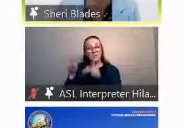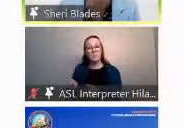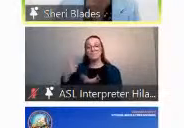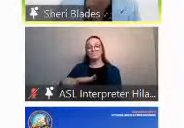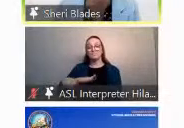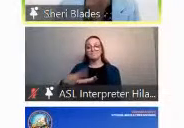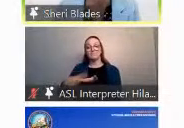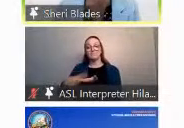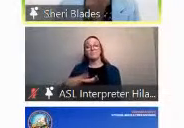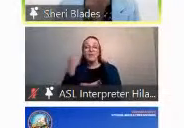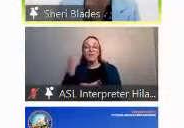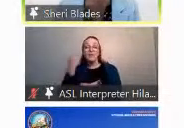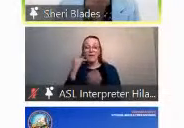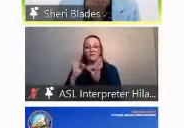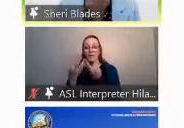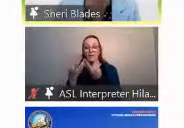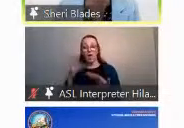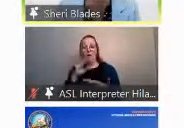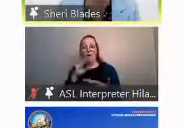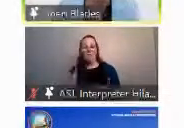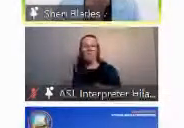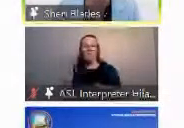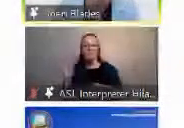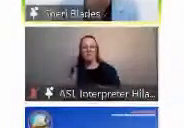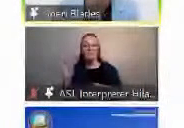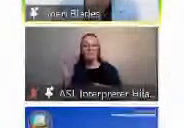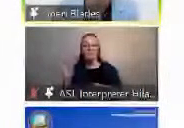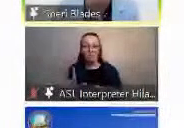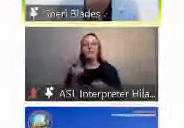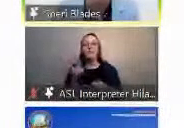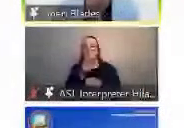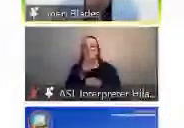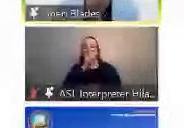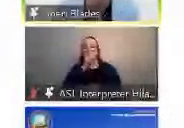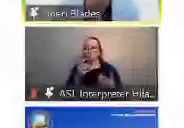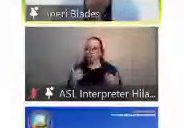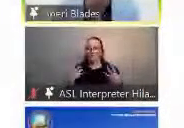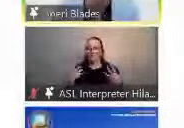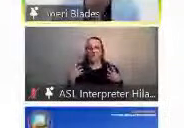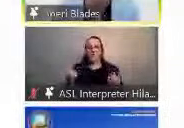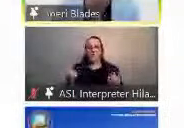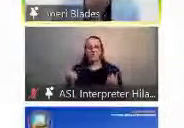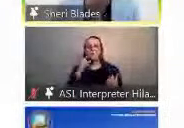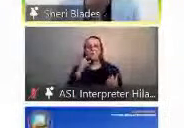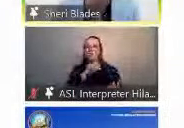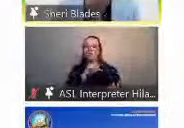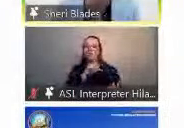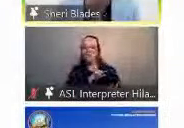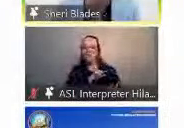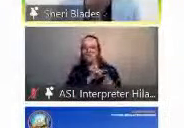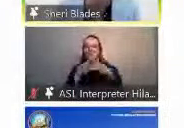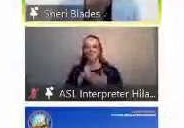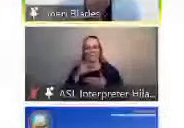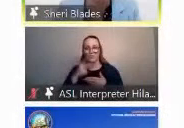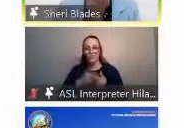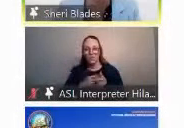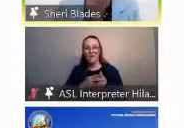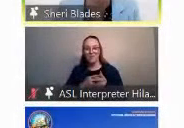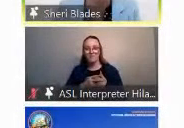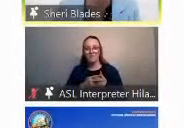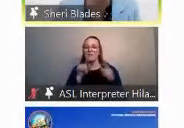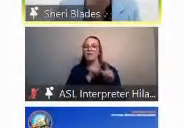families have input, they could actually ensure confidence in the quality of the program and further the success